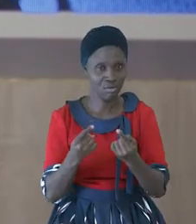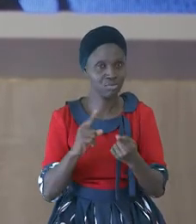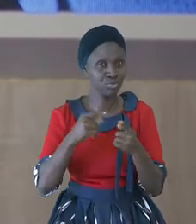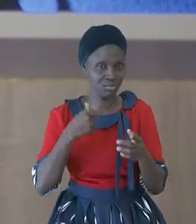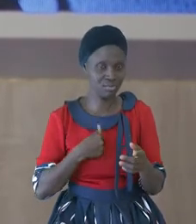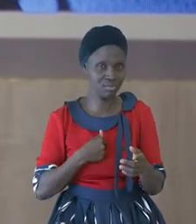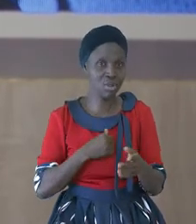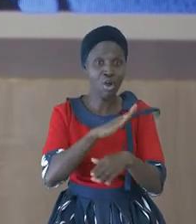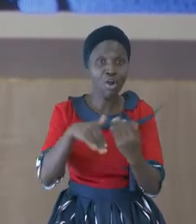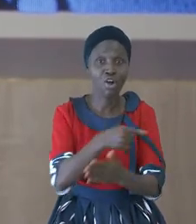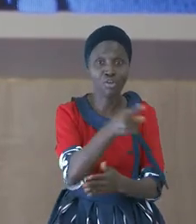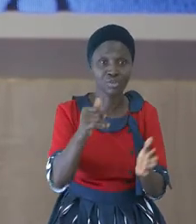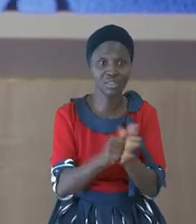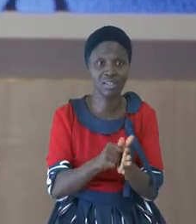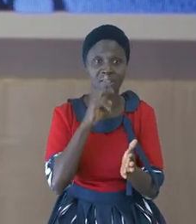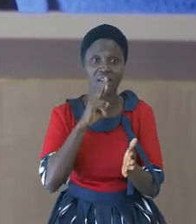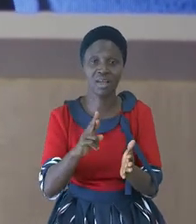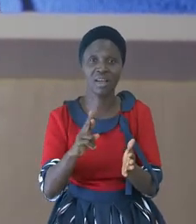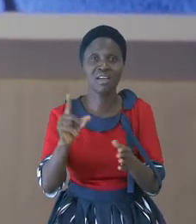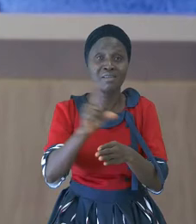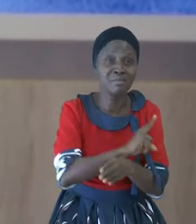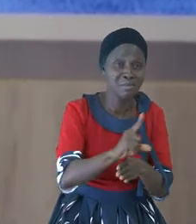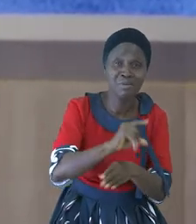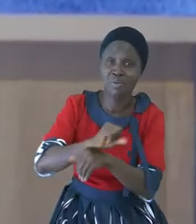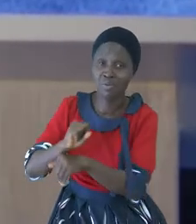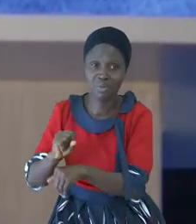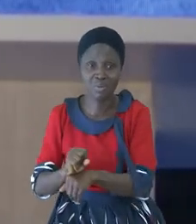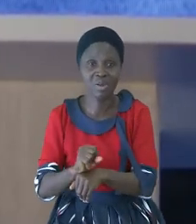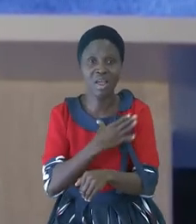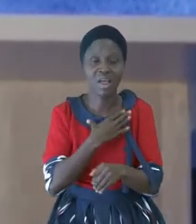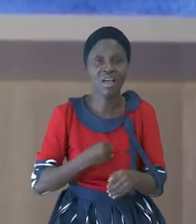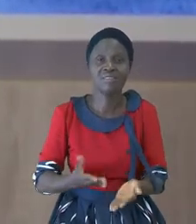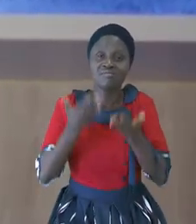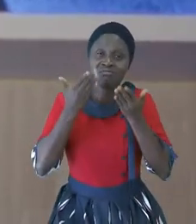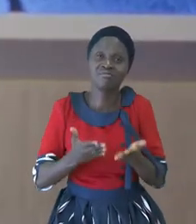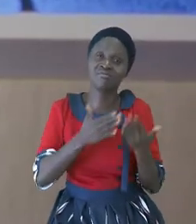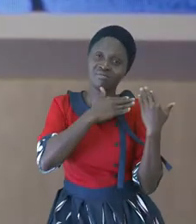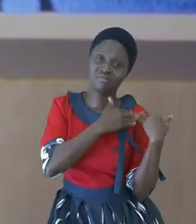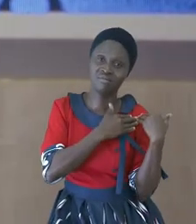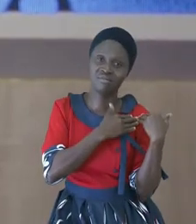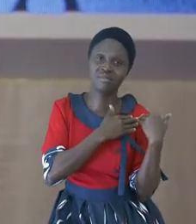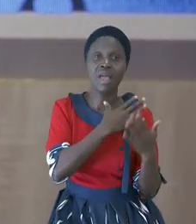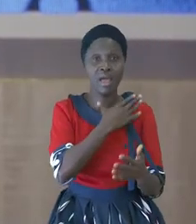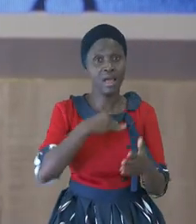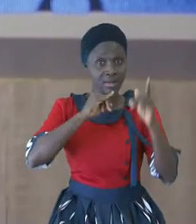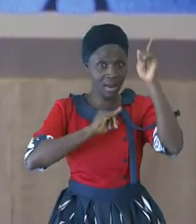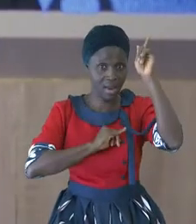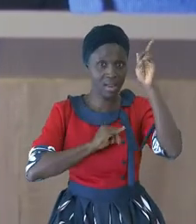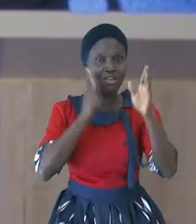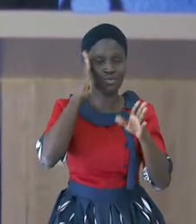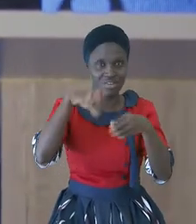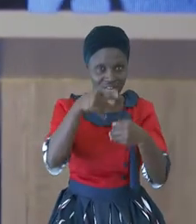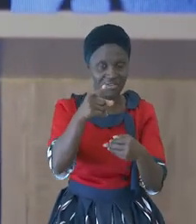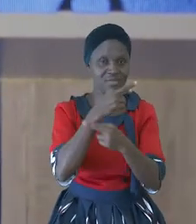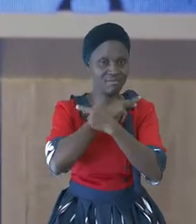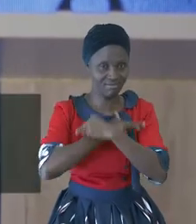will give you rest. Now, some people say, that is talking to those who are not born again. They are not saved. And